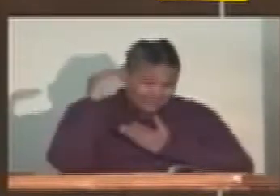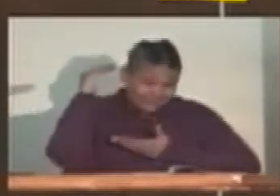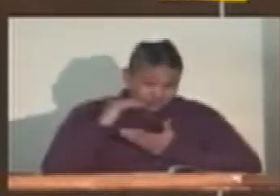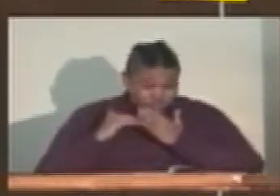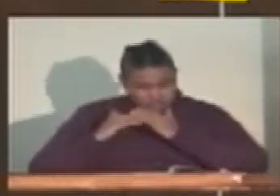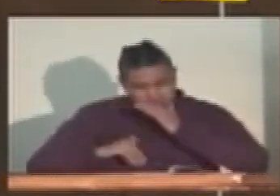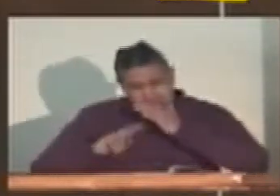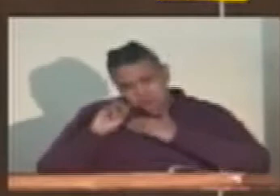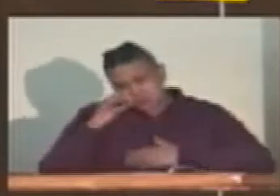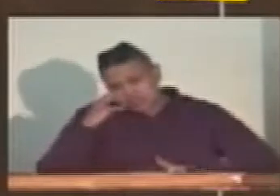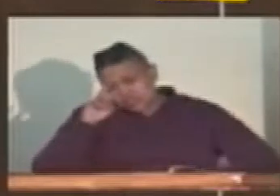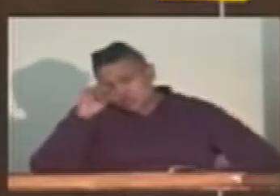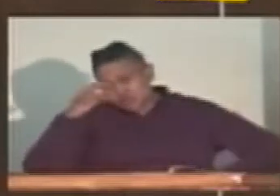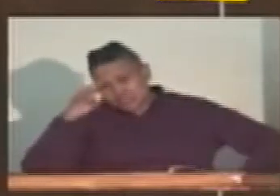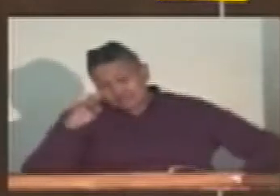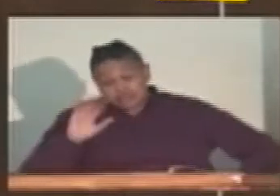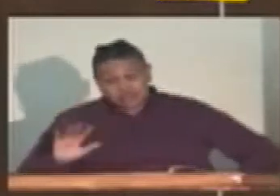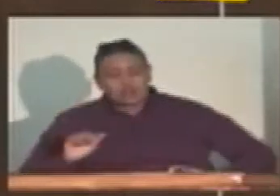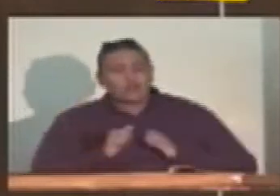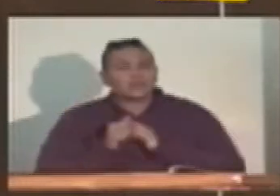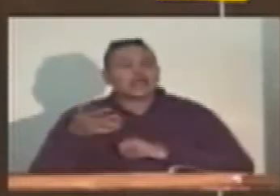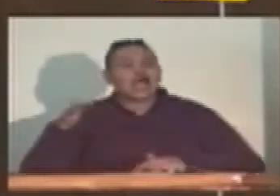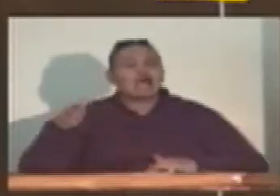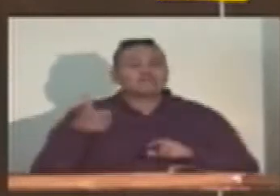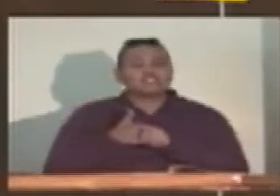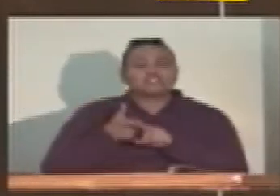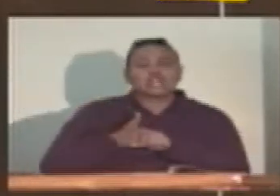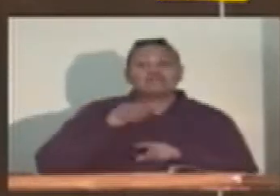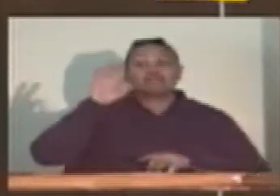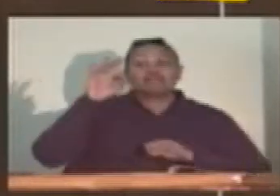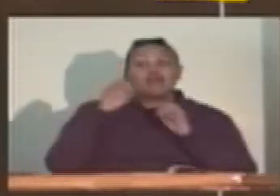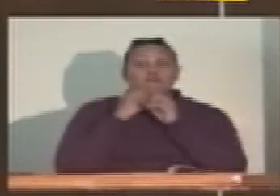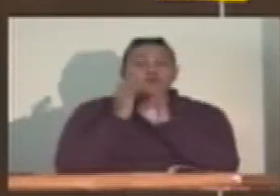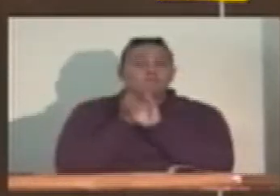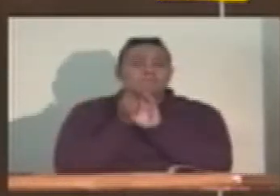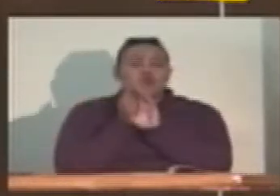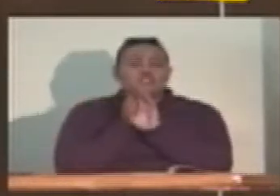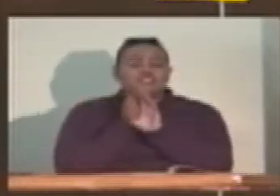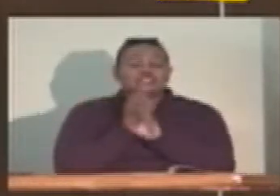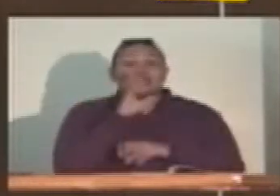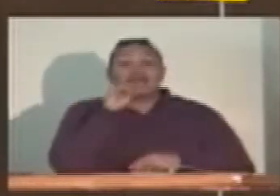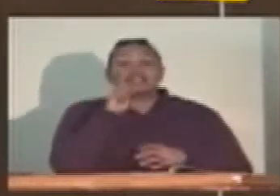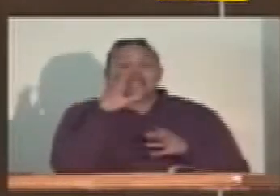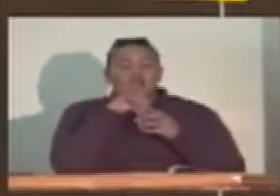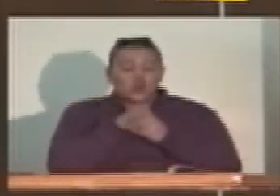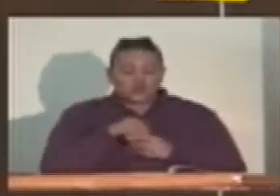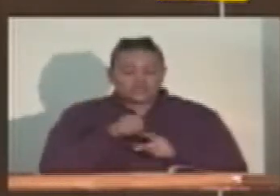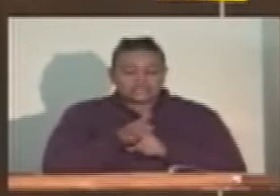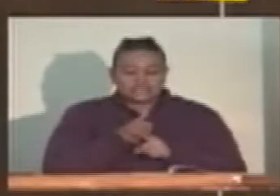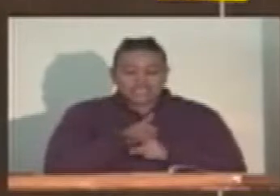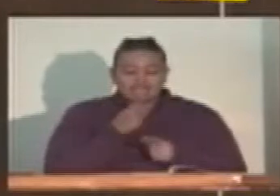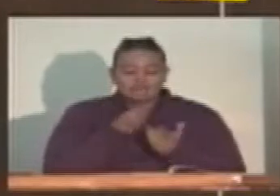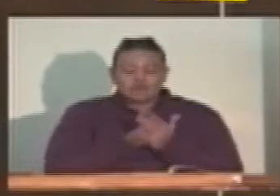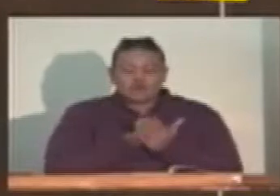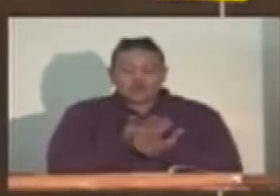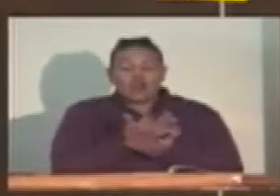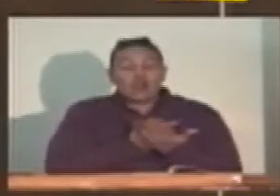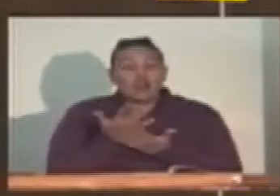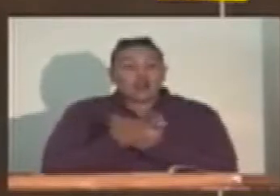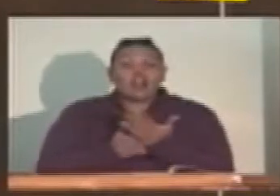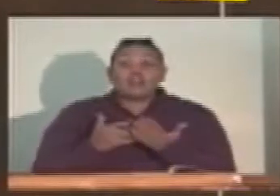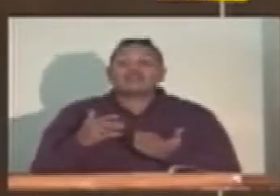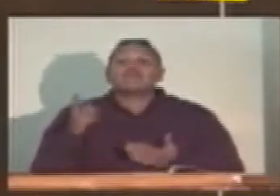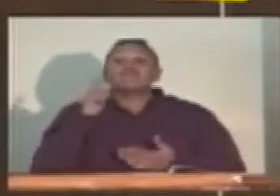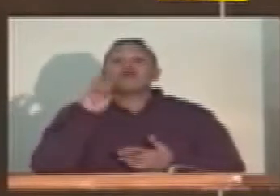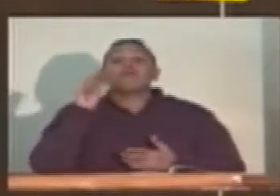below 2016-17, with an average of 9 more buses and the inclusion of the revenues earned from the Maypen